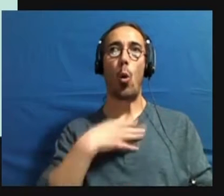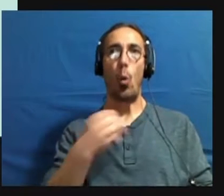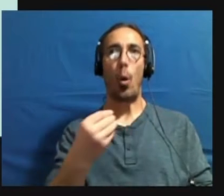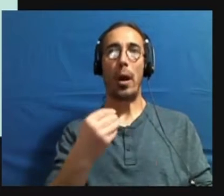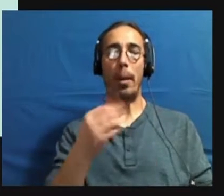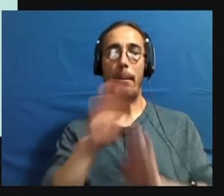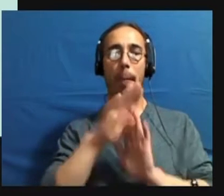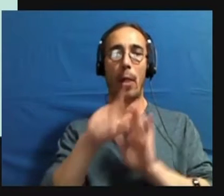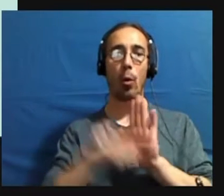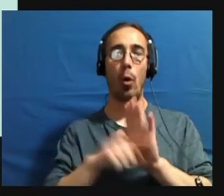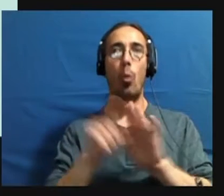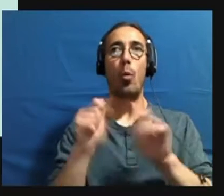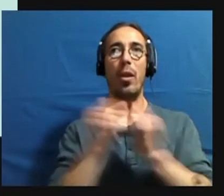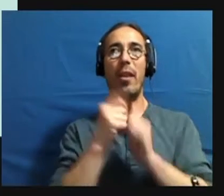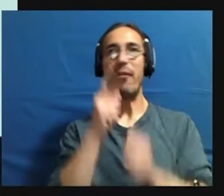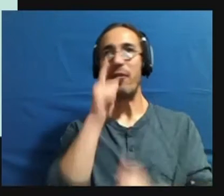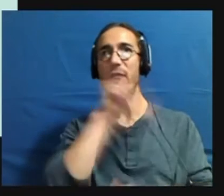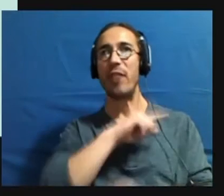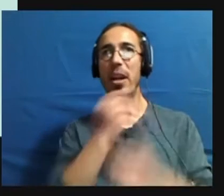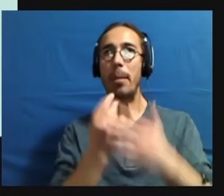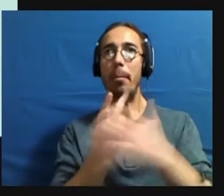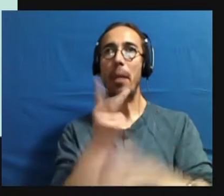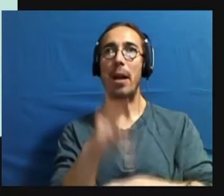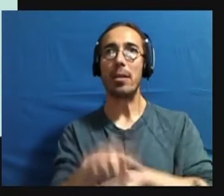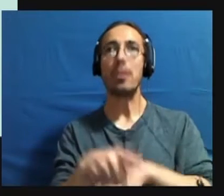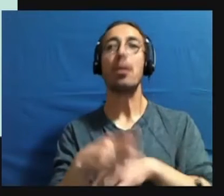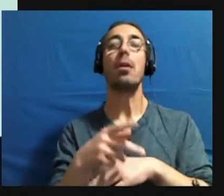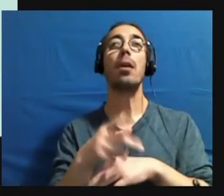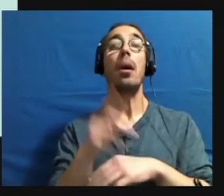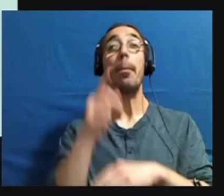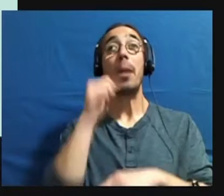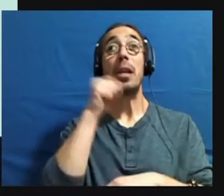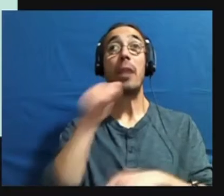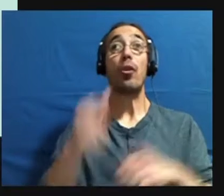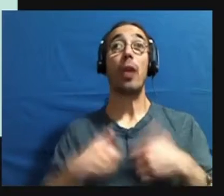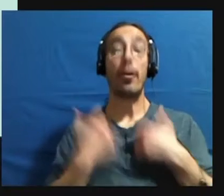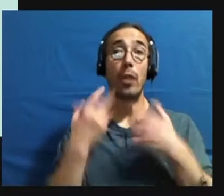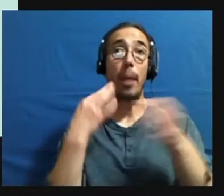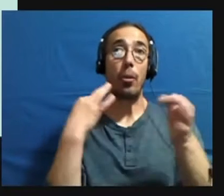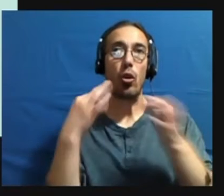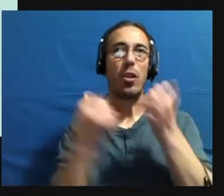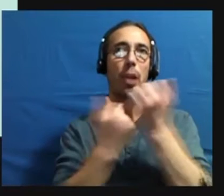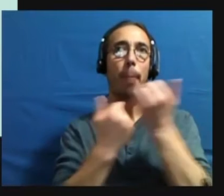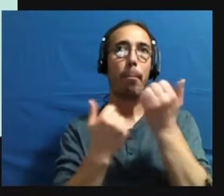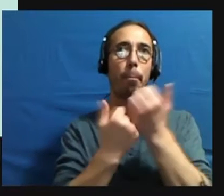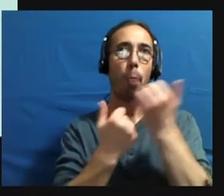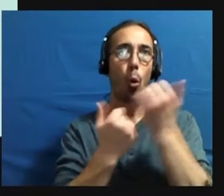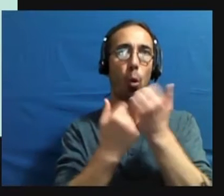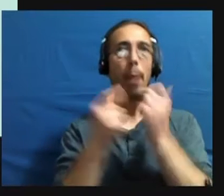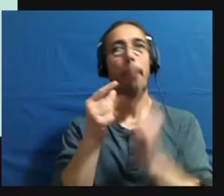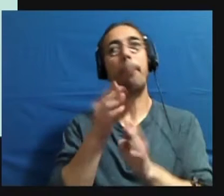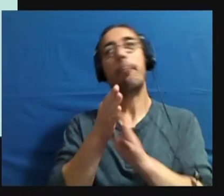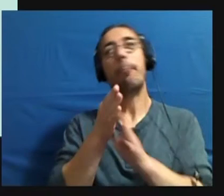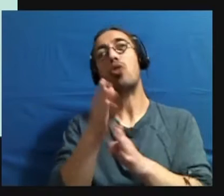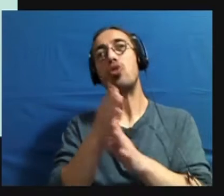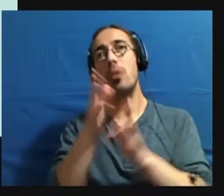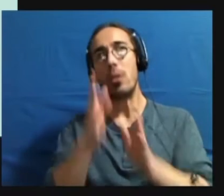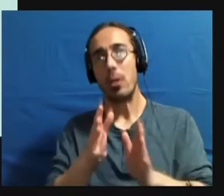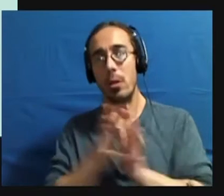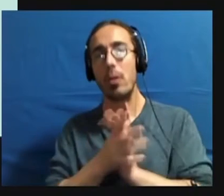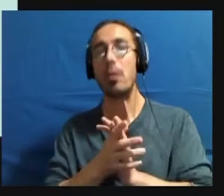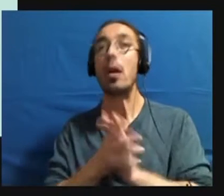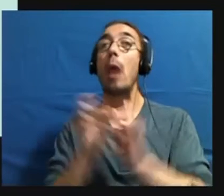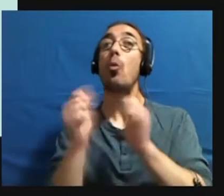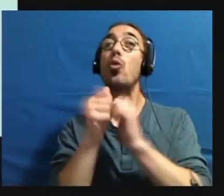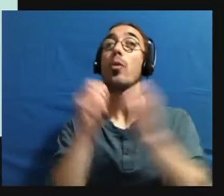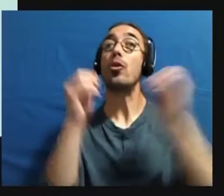plant. In my daily life, I am an instructional support specialist, and I work alongside educators,